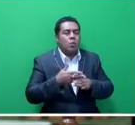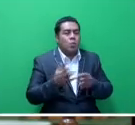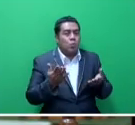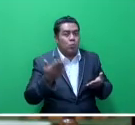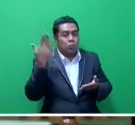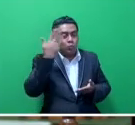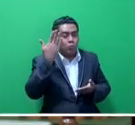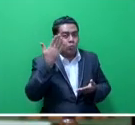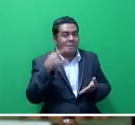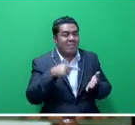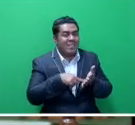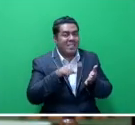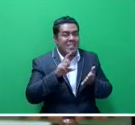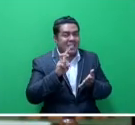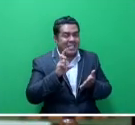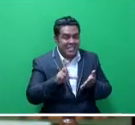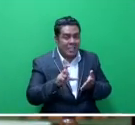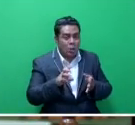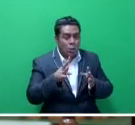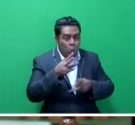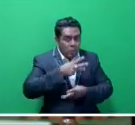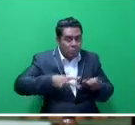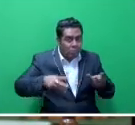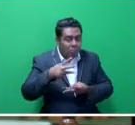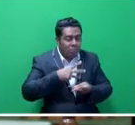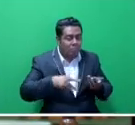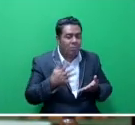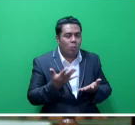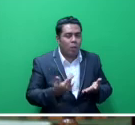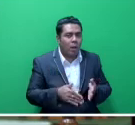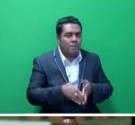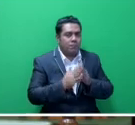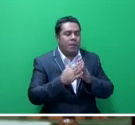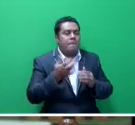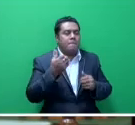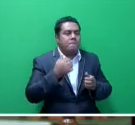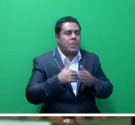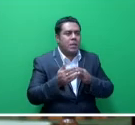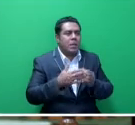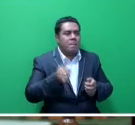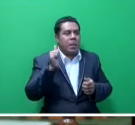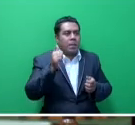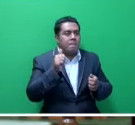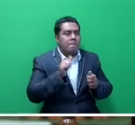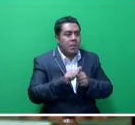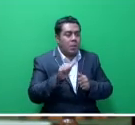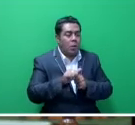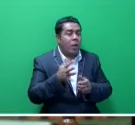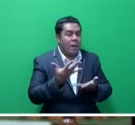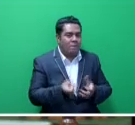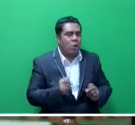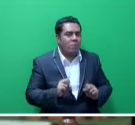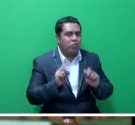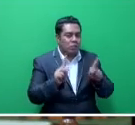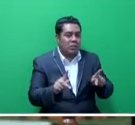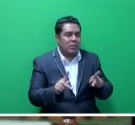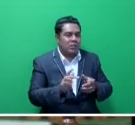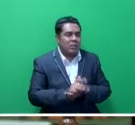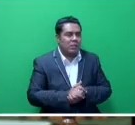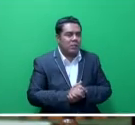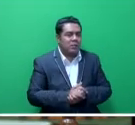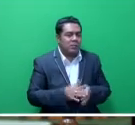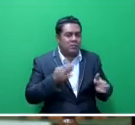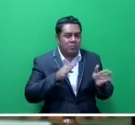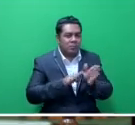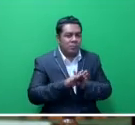rebuilding and restarting many sectors of our economy, we have the chance to build back better once again. We have an opportunity, Mr. Speaker, sir, to accelerate